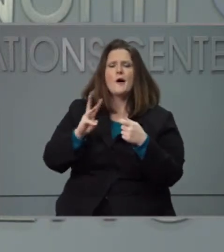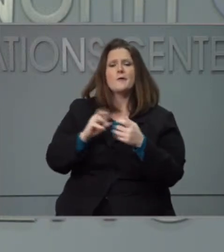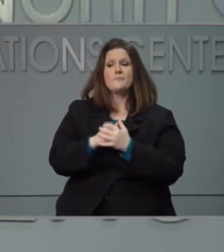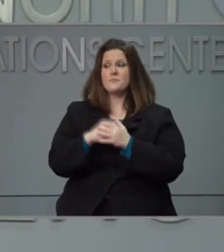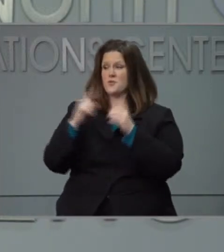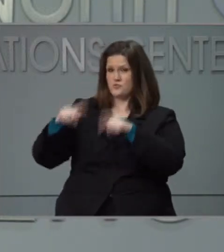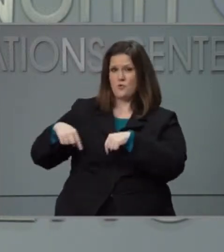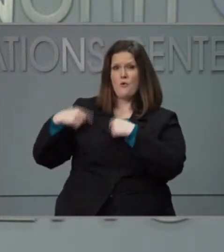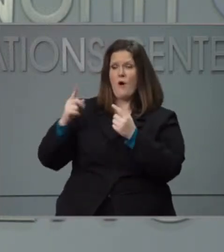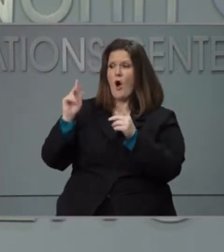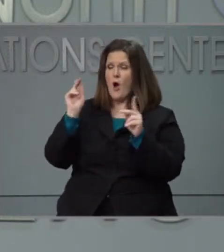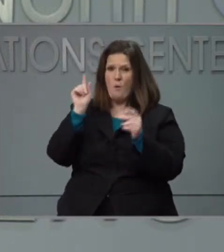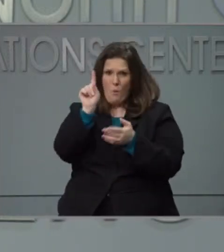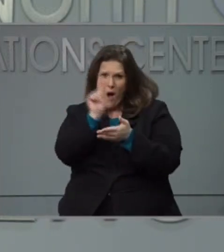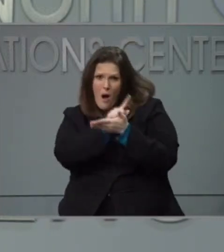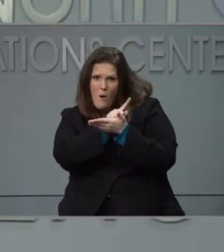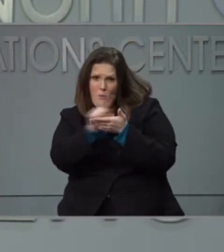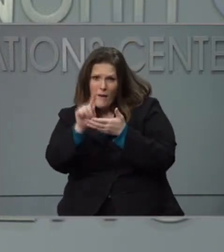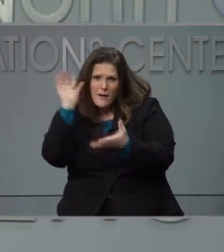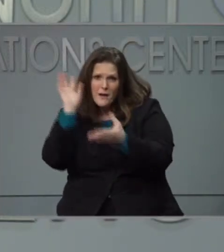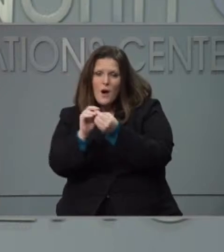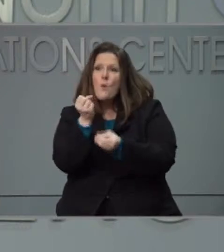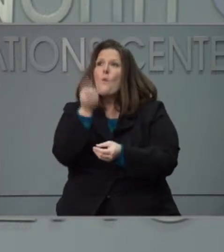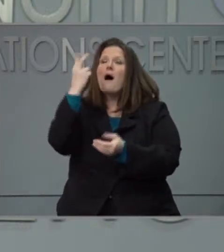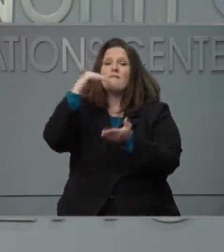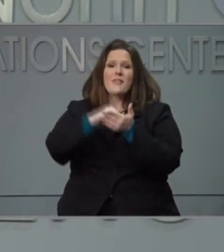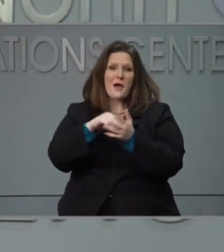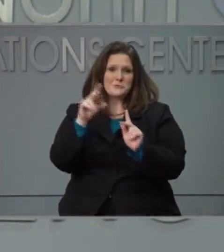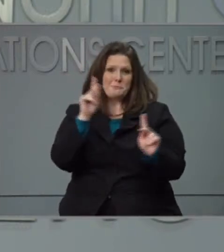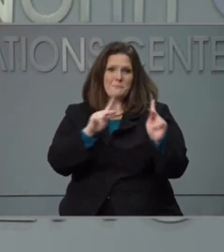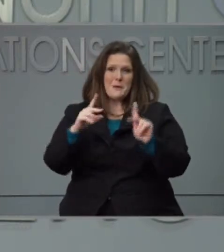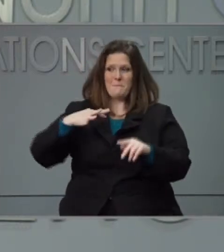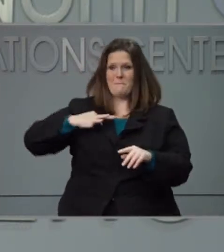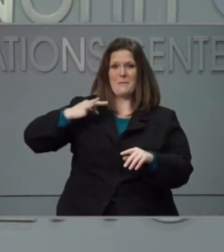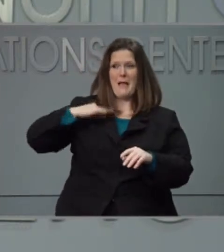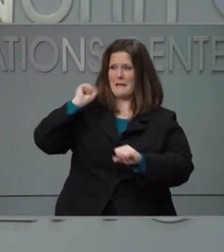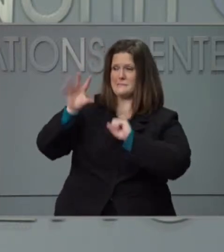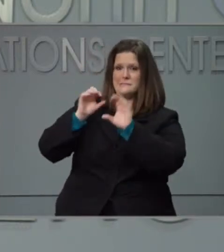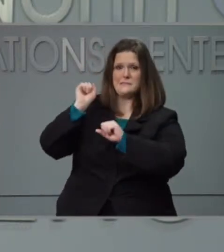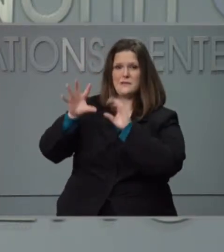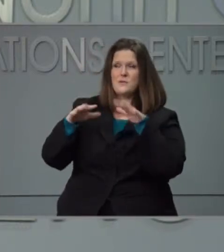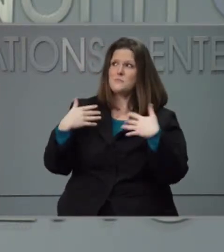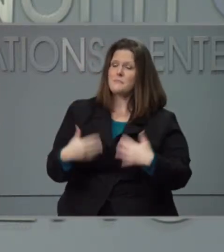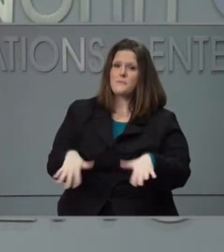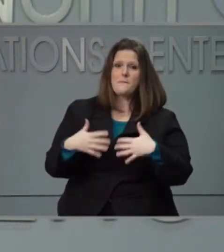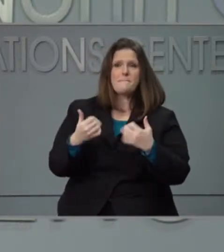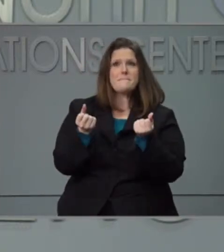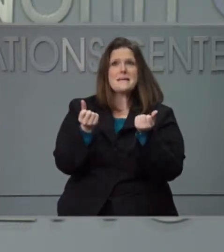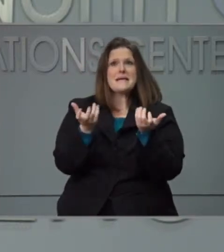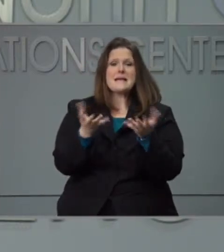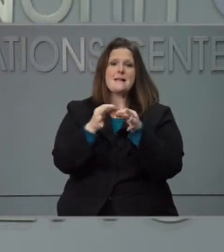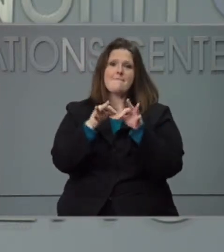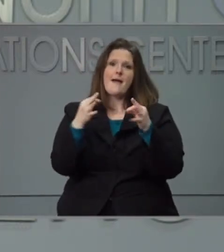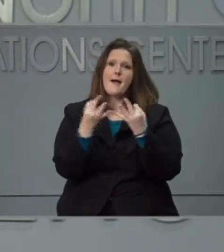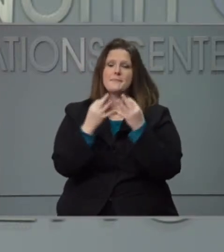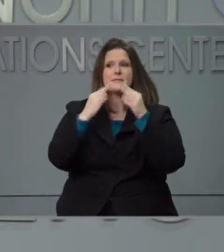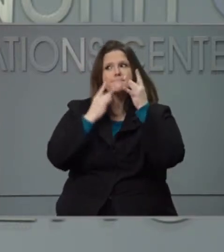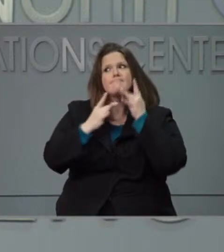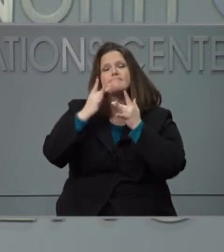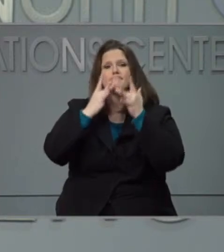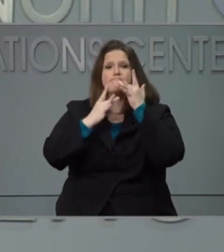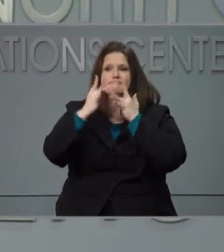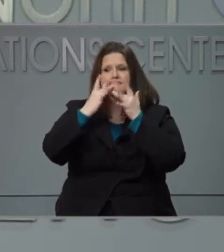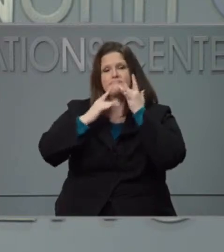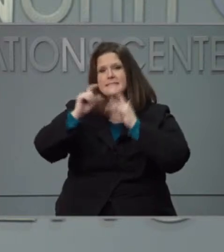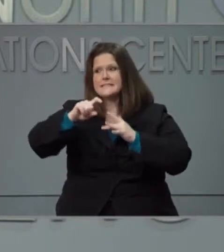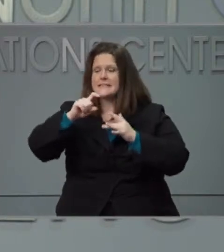this program in less than a week since it launched. So many families are on the edge and need